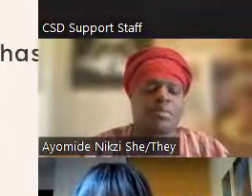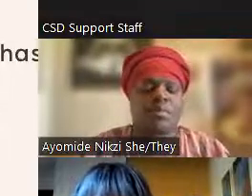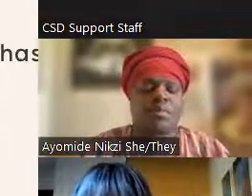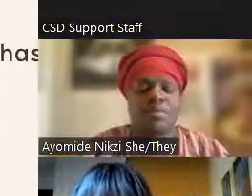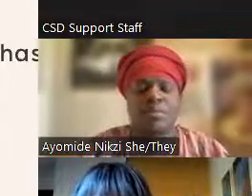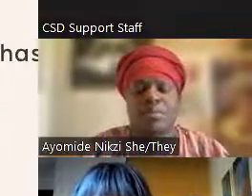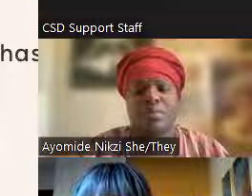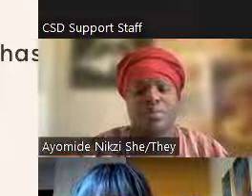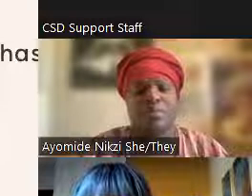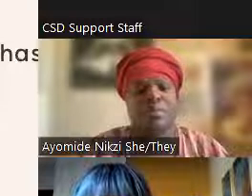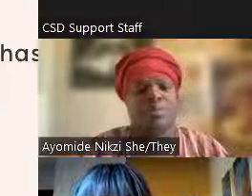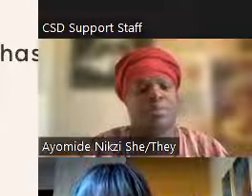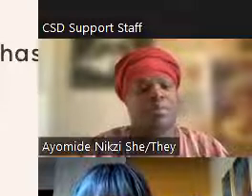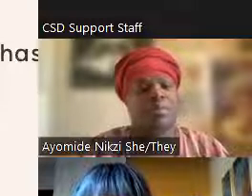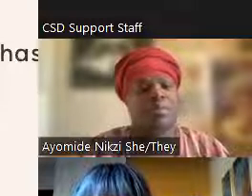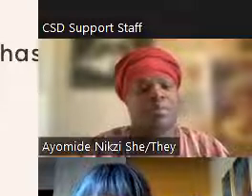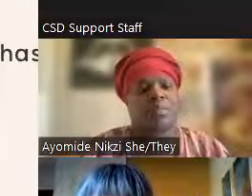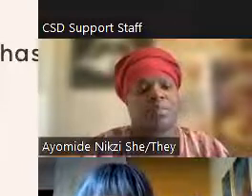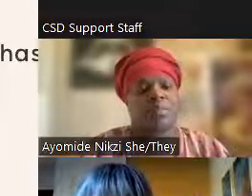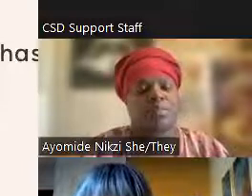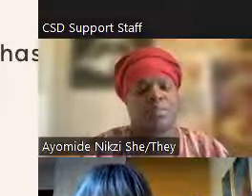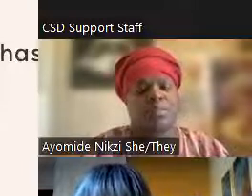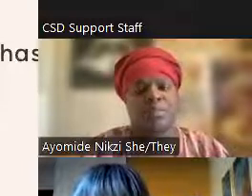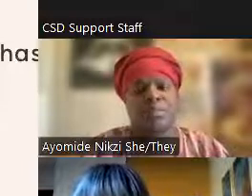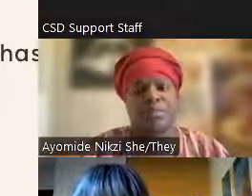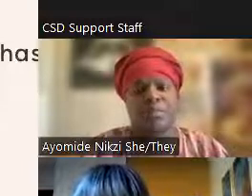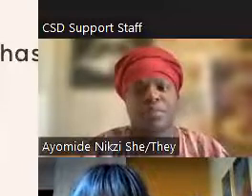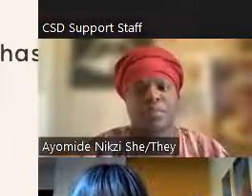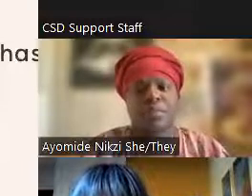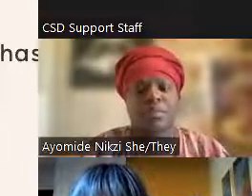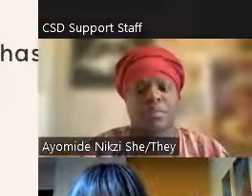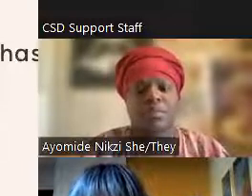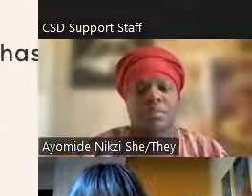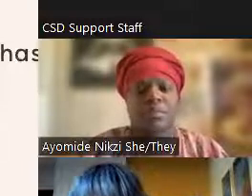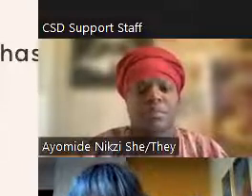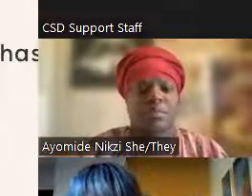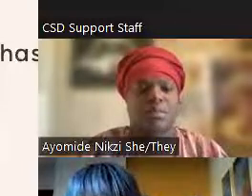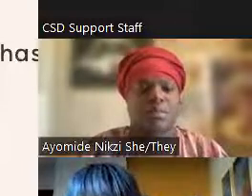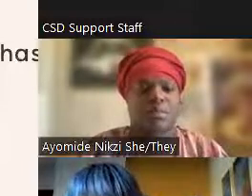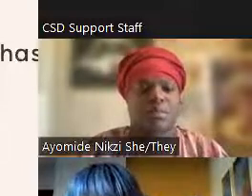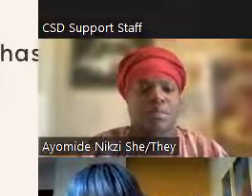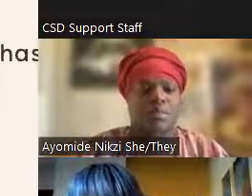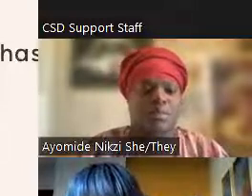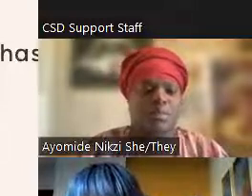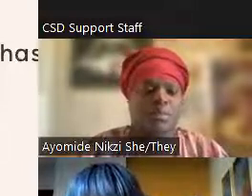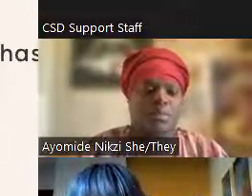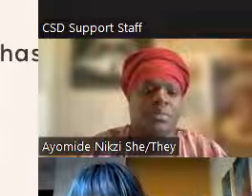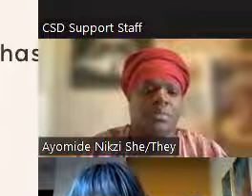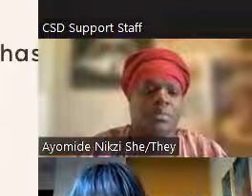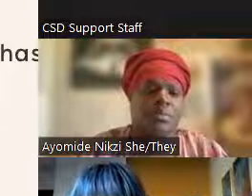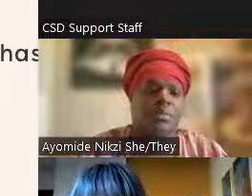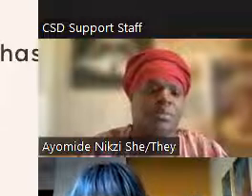the organizational phase. You'll see us here in the fact-finding phase between April to